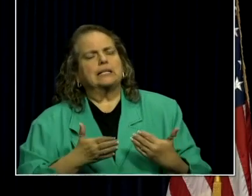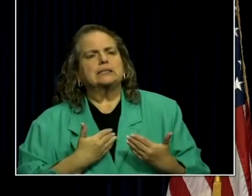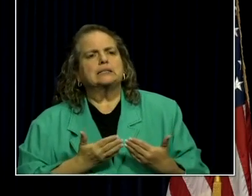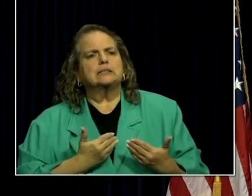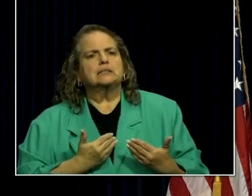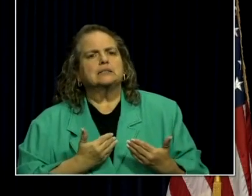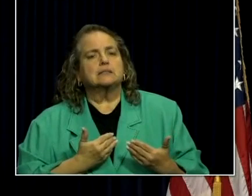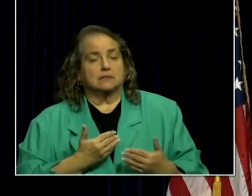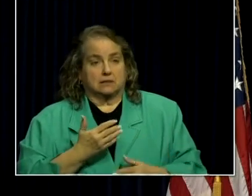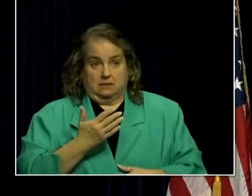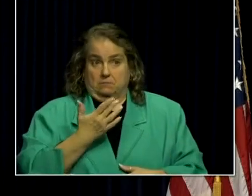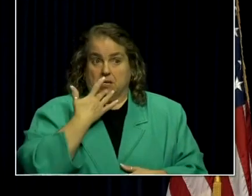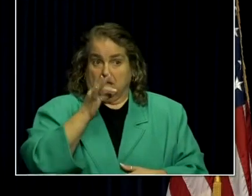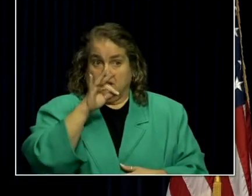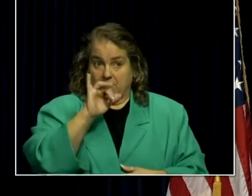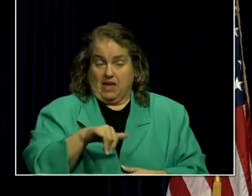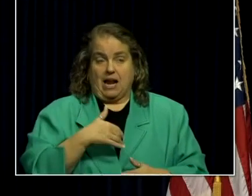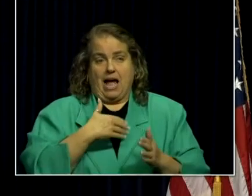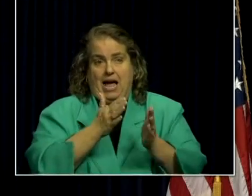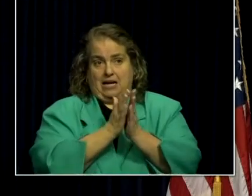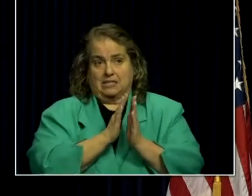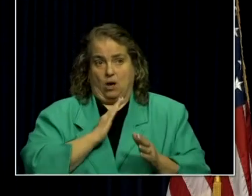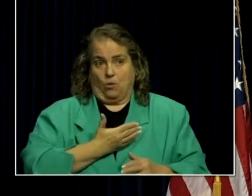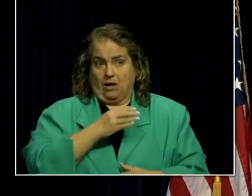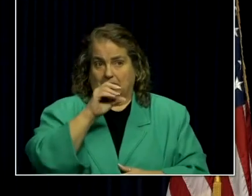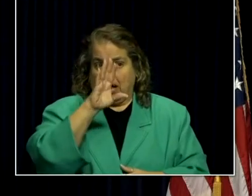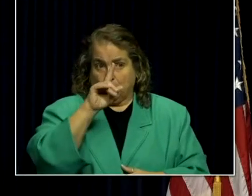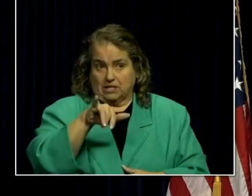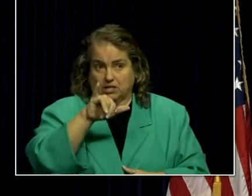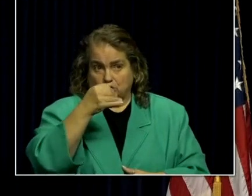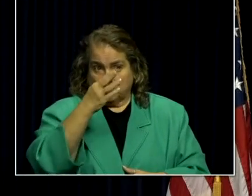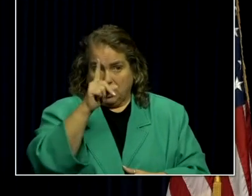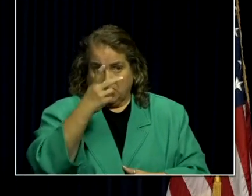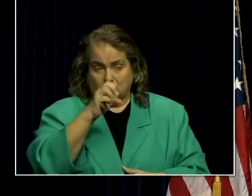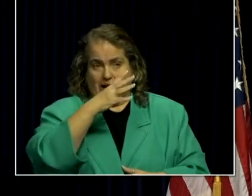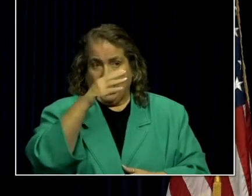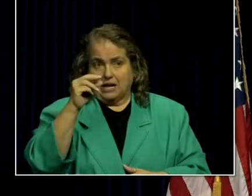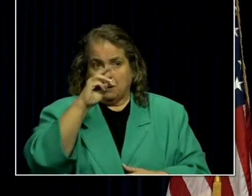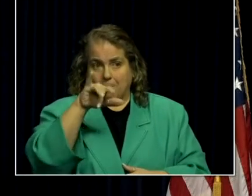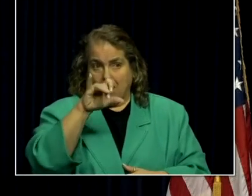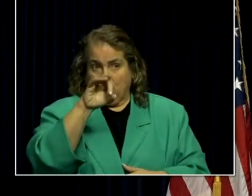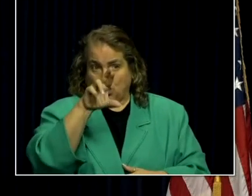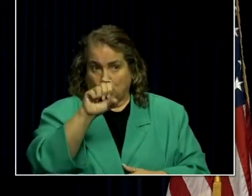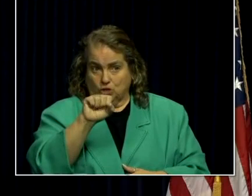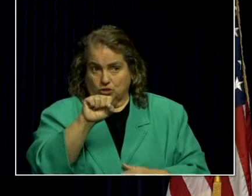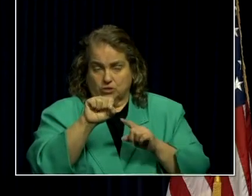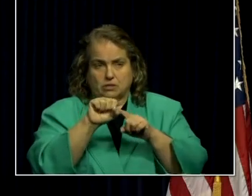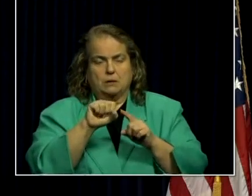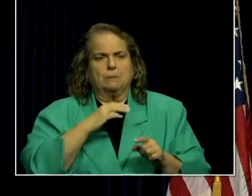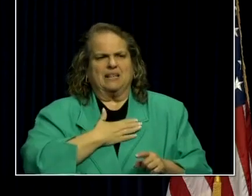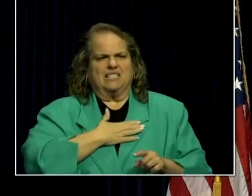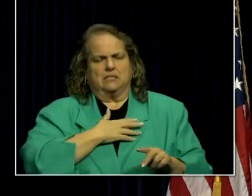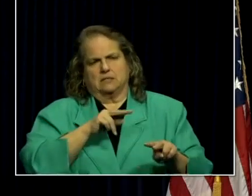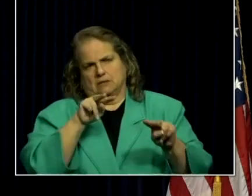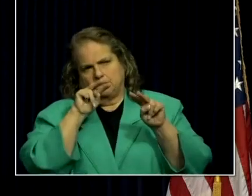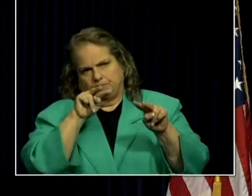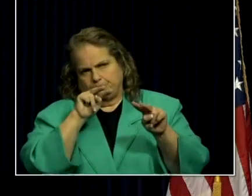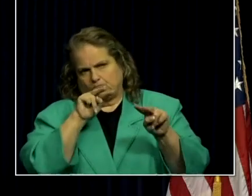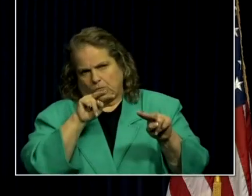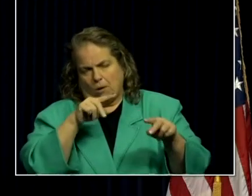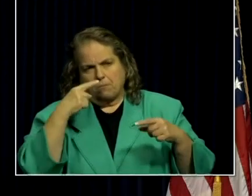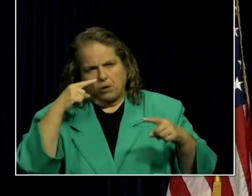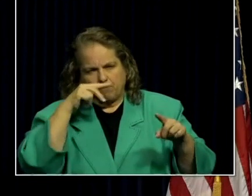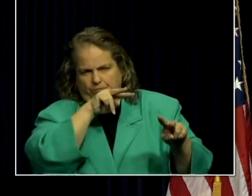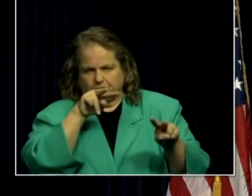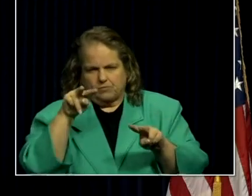asking our county judges and our mayors to very closely monitor the park areas